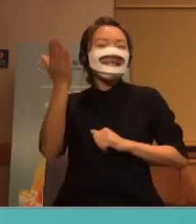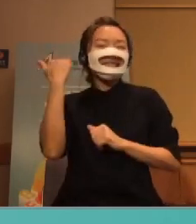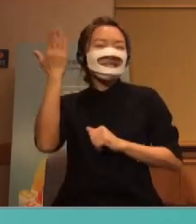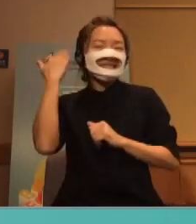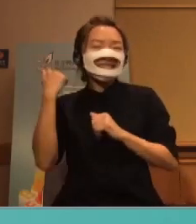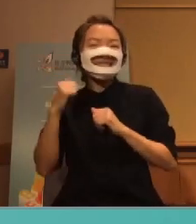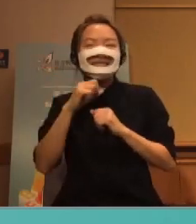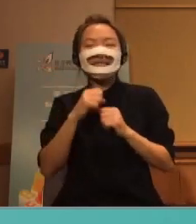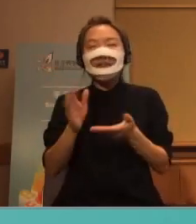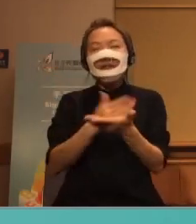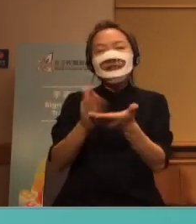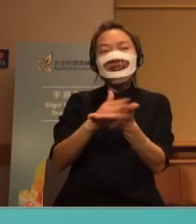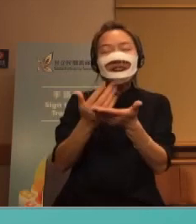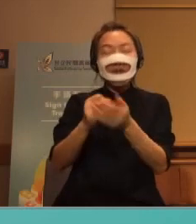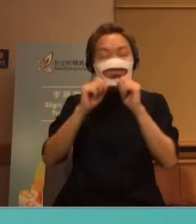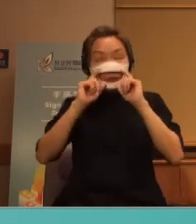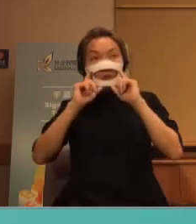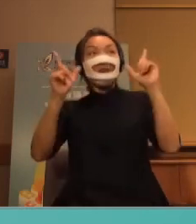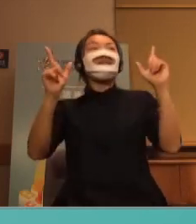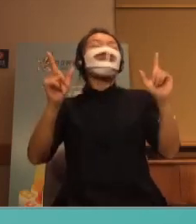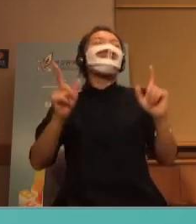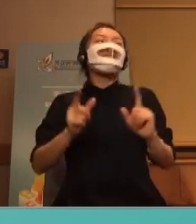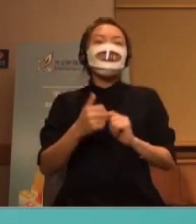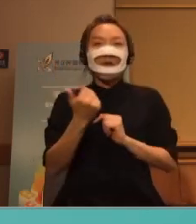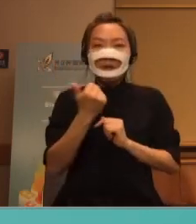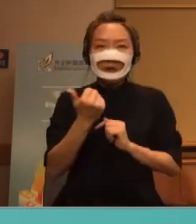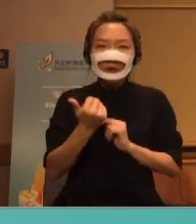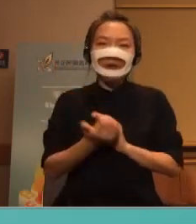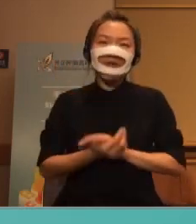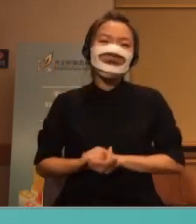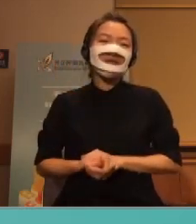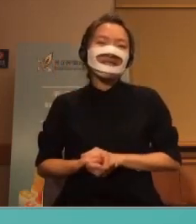you with a dog NFT. So I want to take a moment